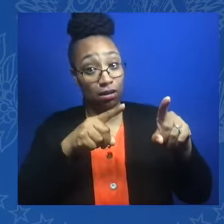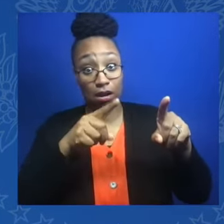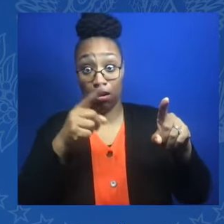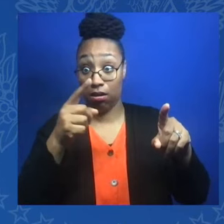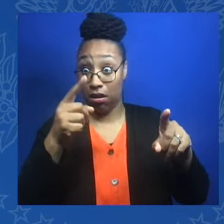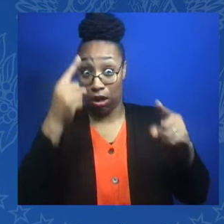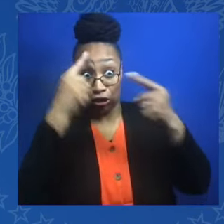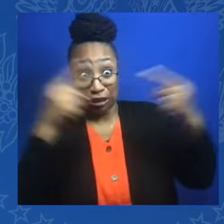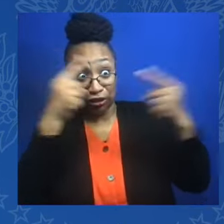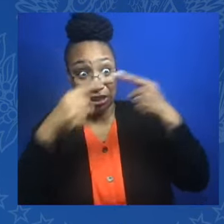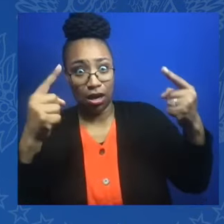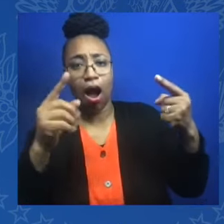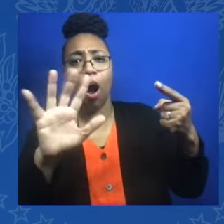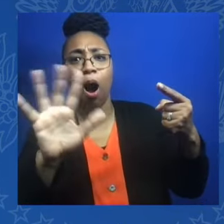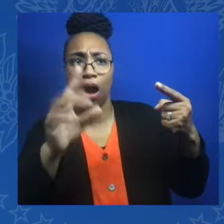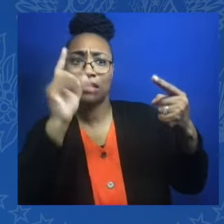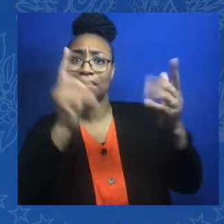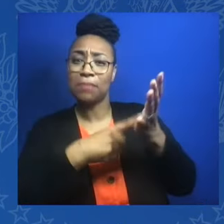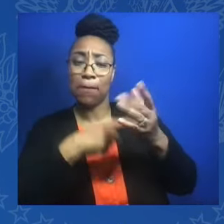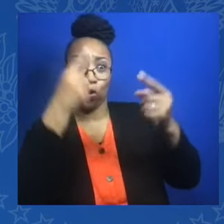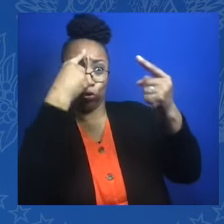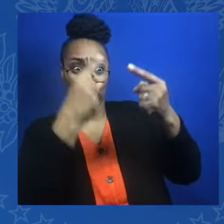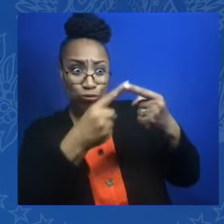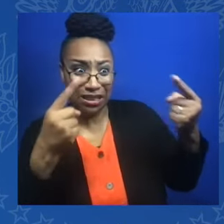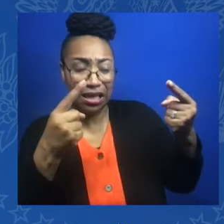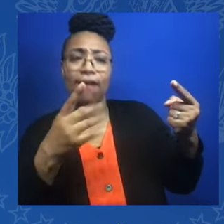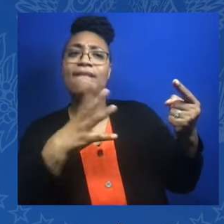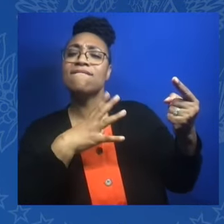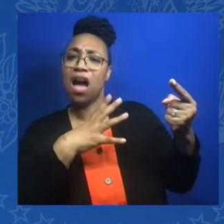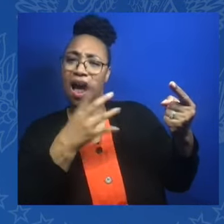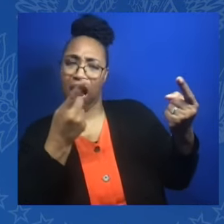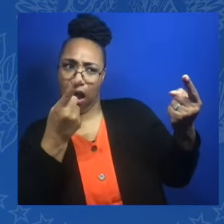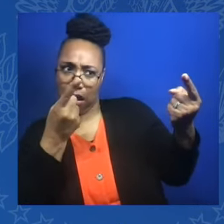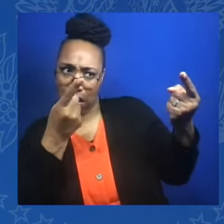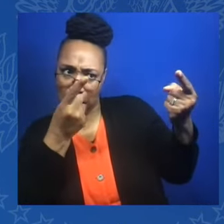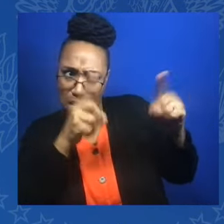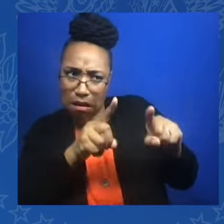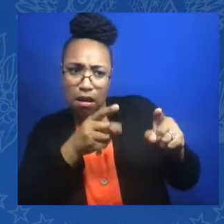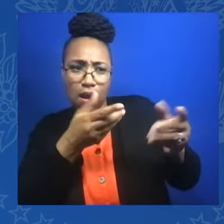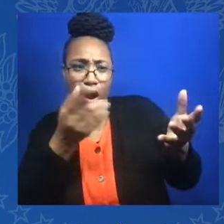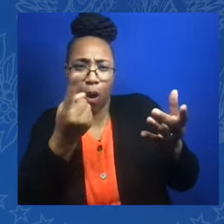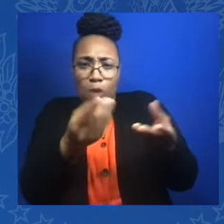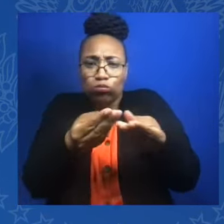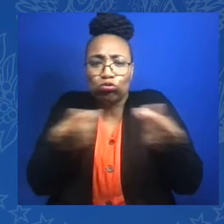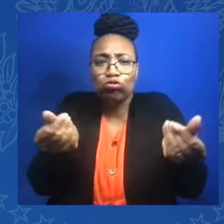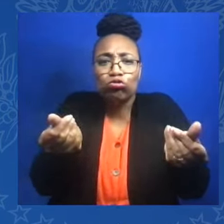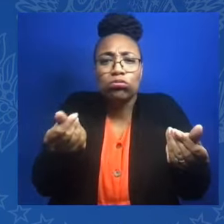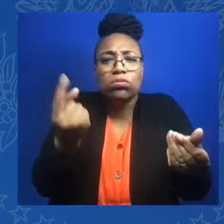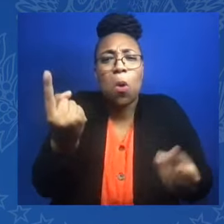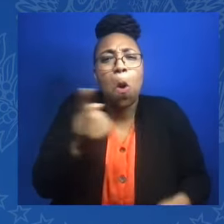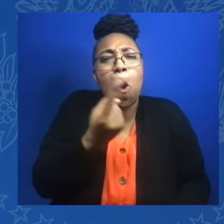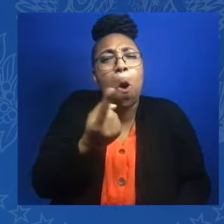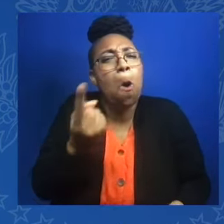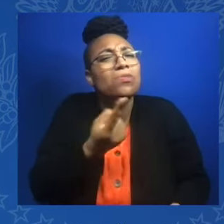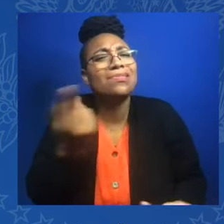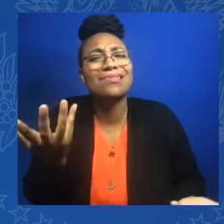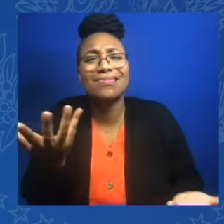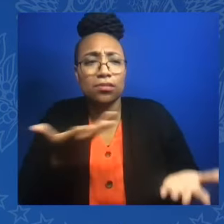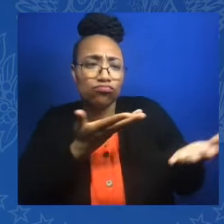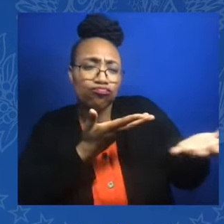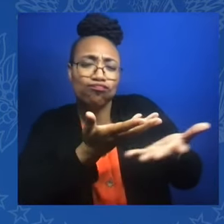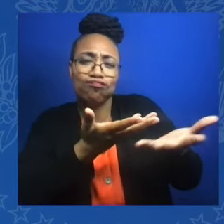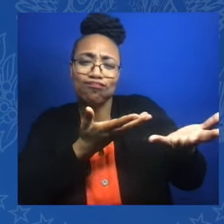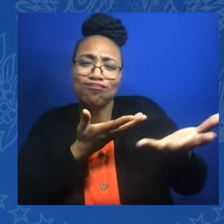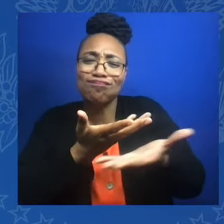friendship and in goodwill, because we both understand our interests are fundamentally aligned. As we stand at